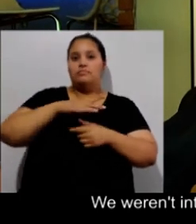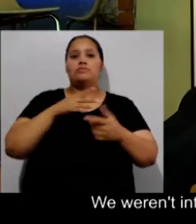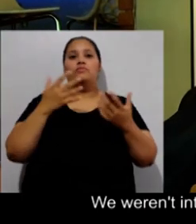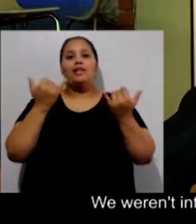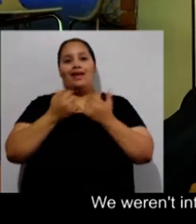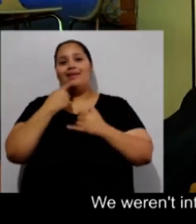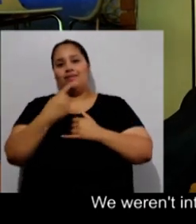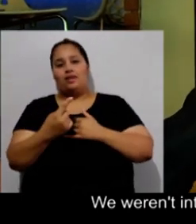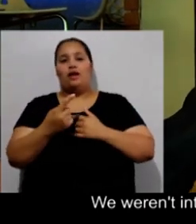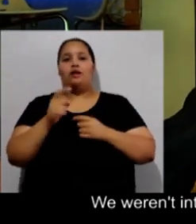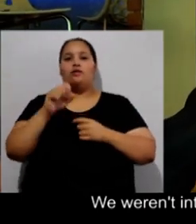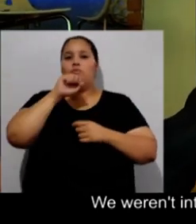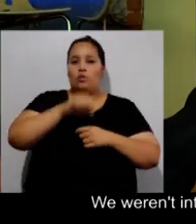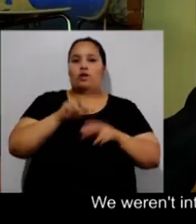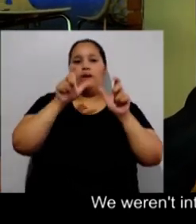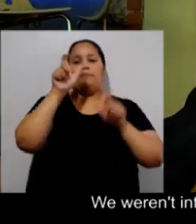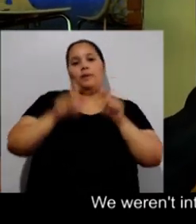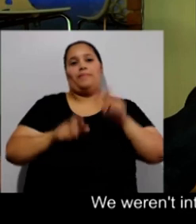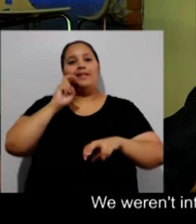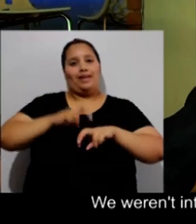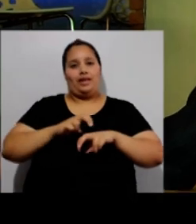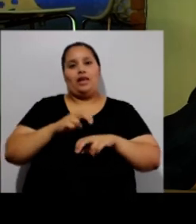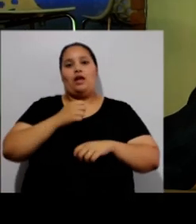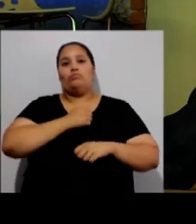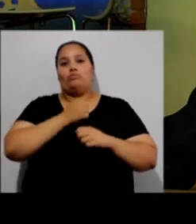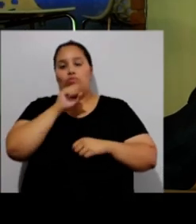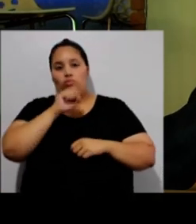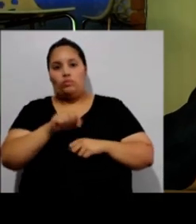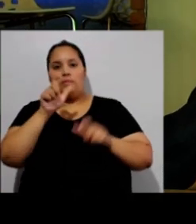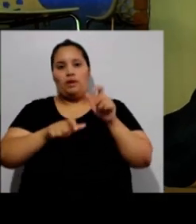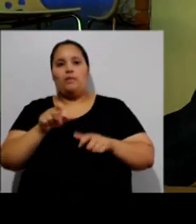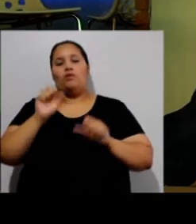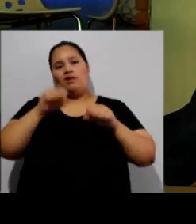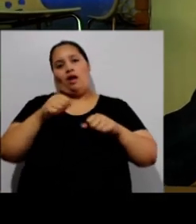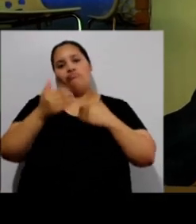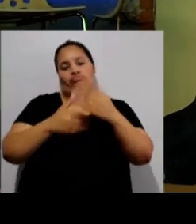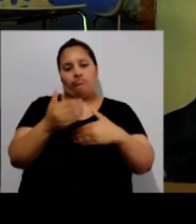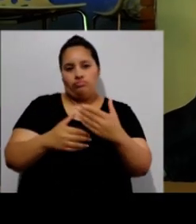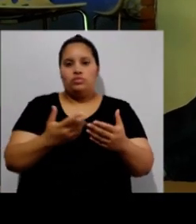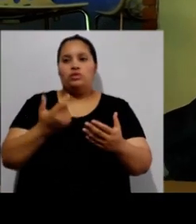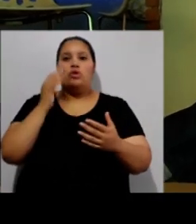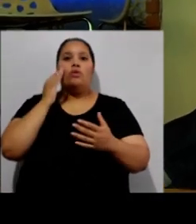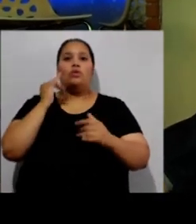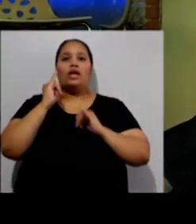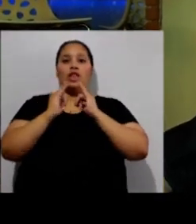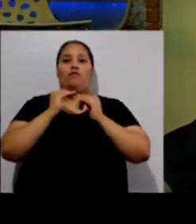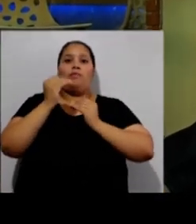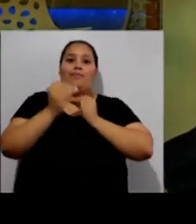because that can be taught. In this industry, as I said, you've got to love people,